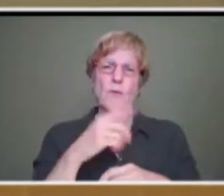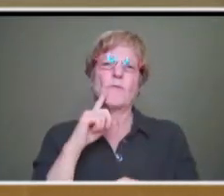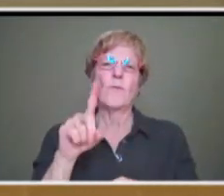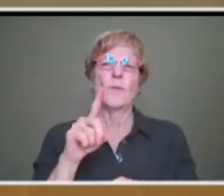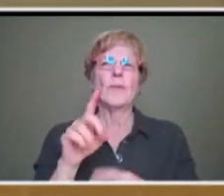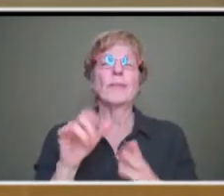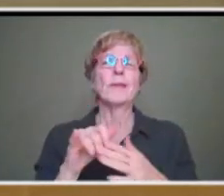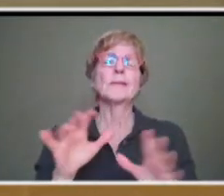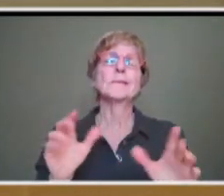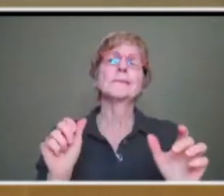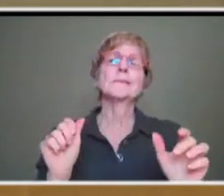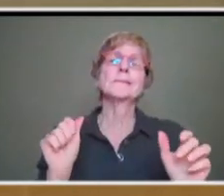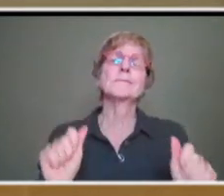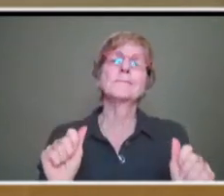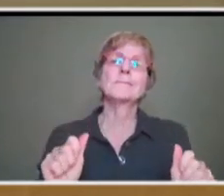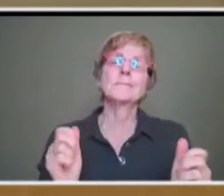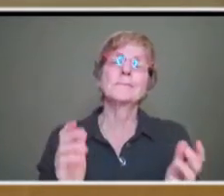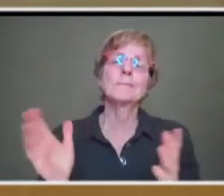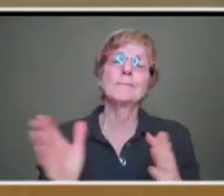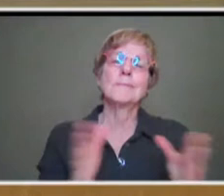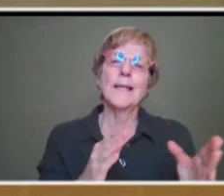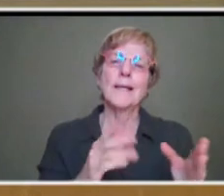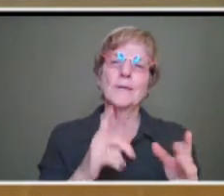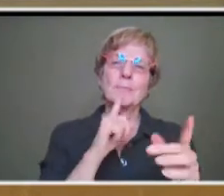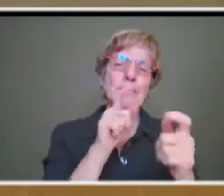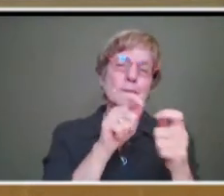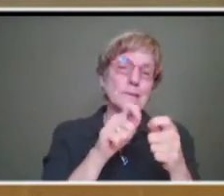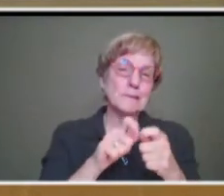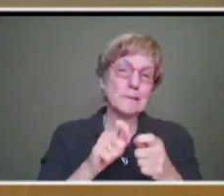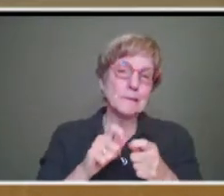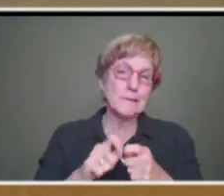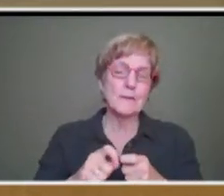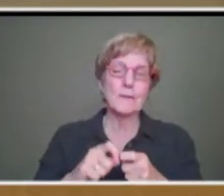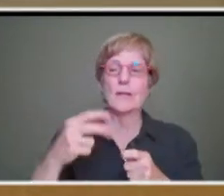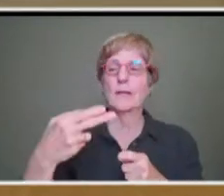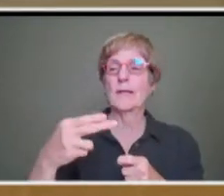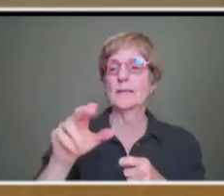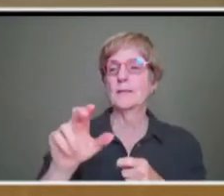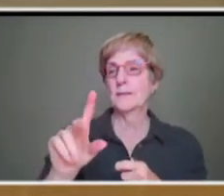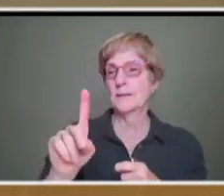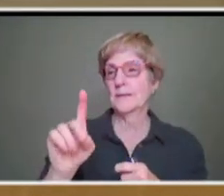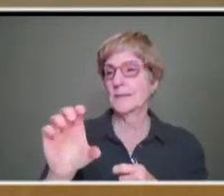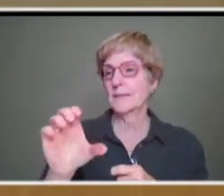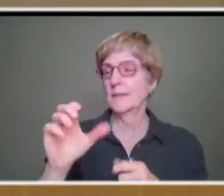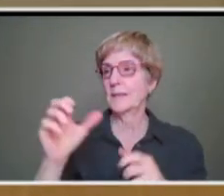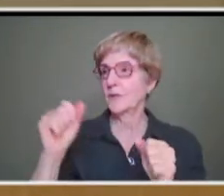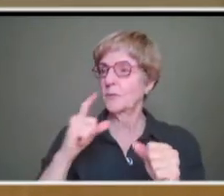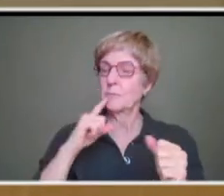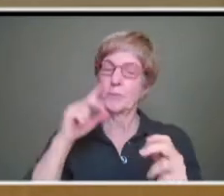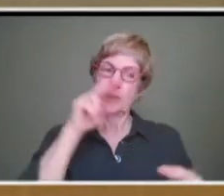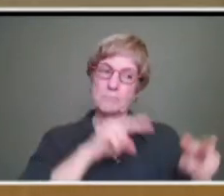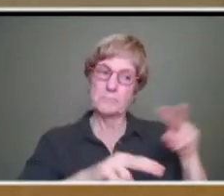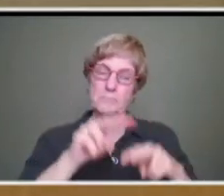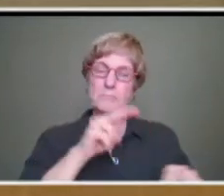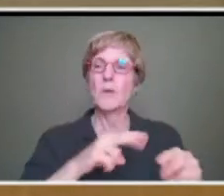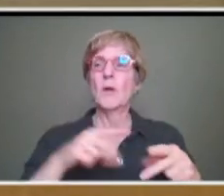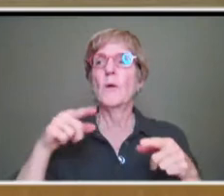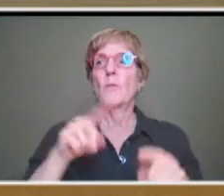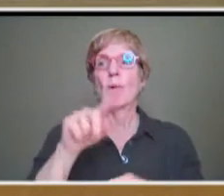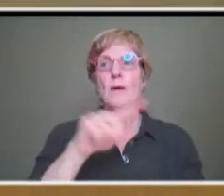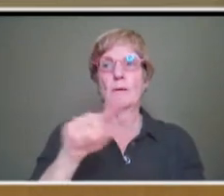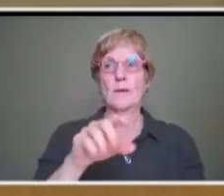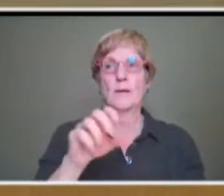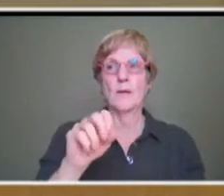to be developed to the level of detail that the HTC could weigh in during the resulting process typically that review by